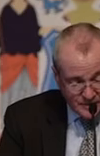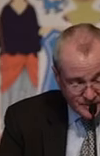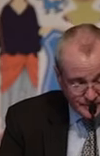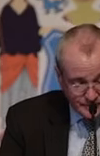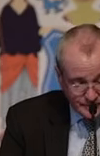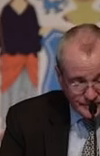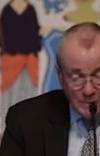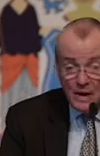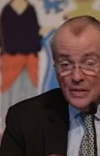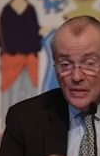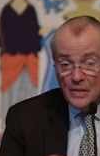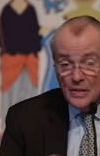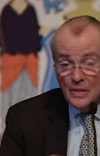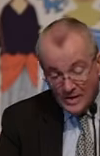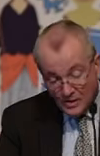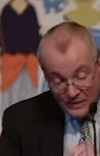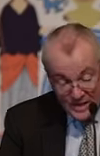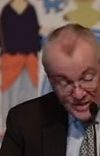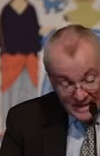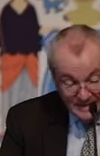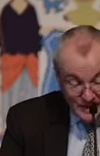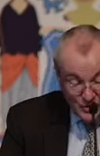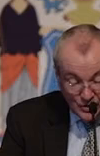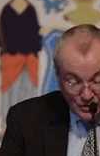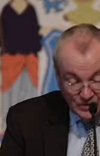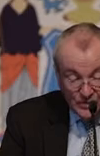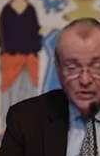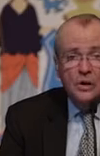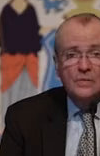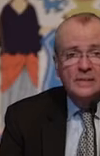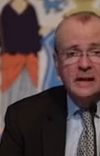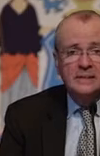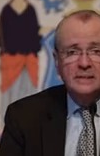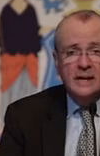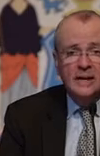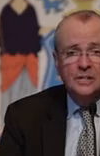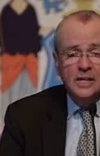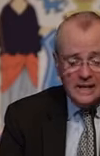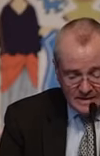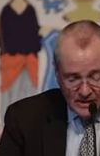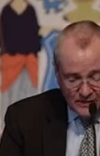covid19.nj.gov. By the way, while you're on that, also visit